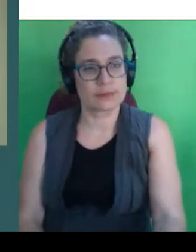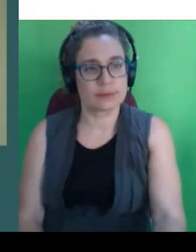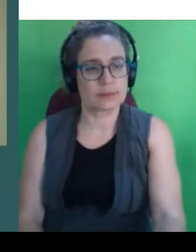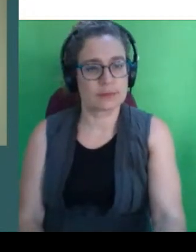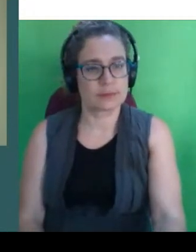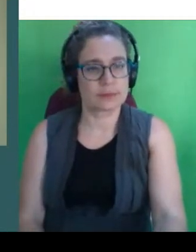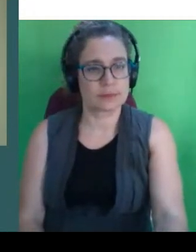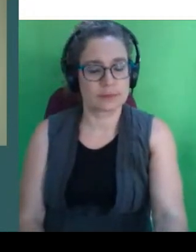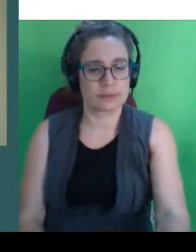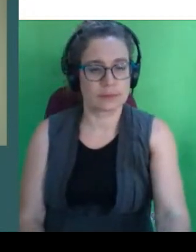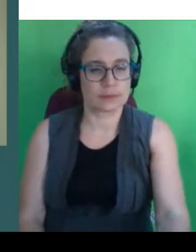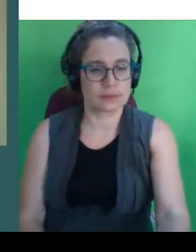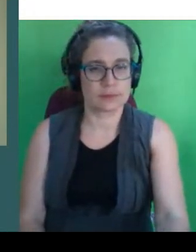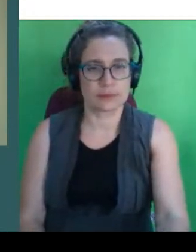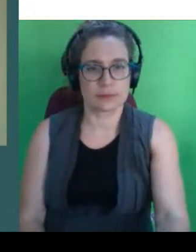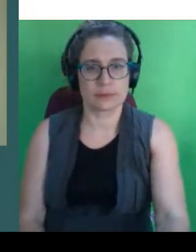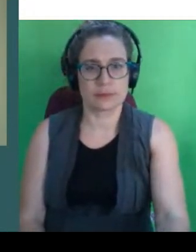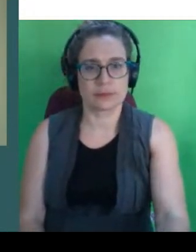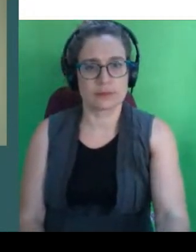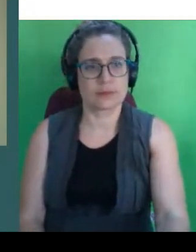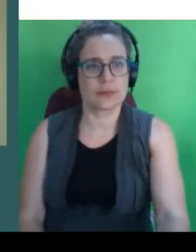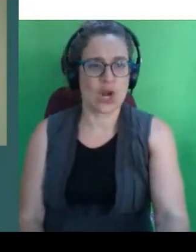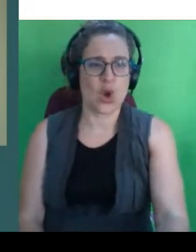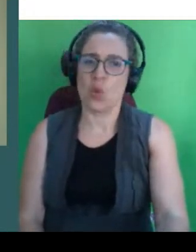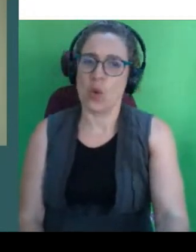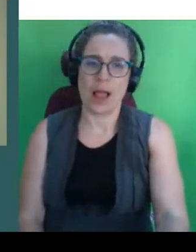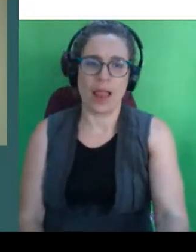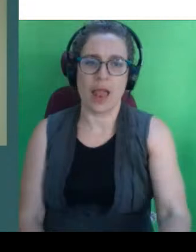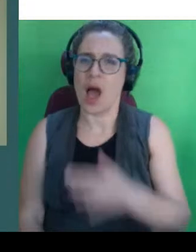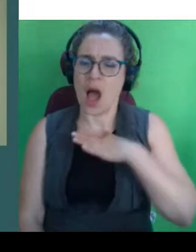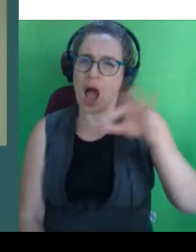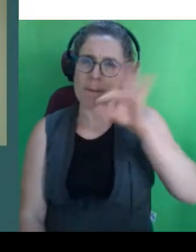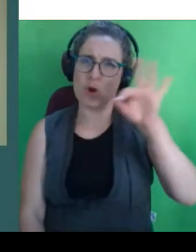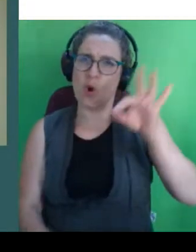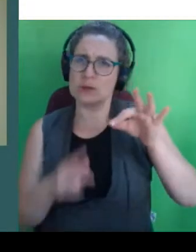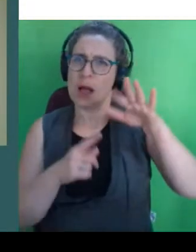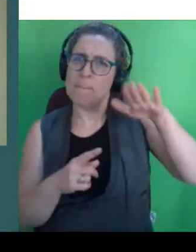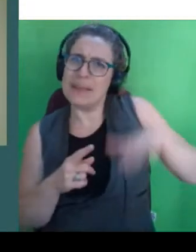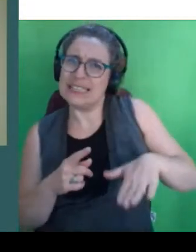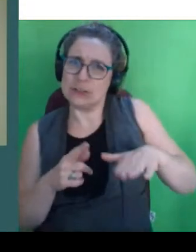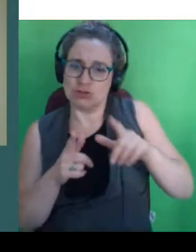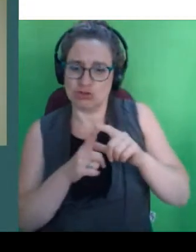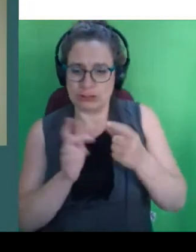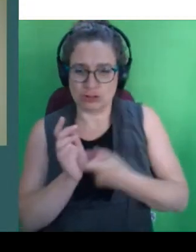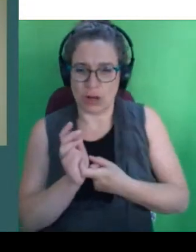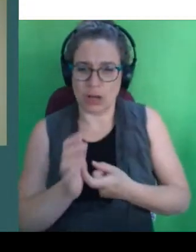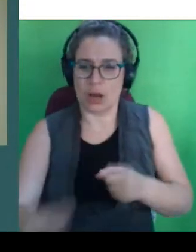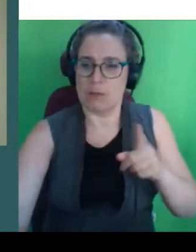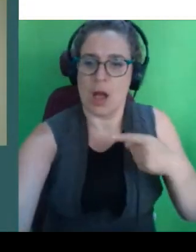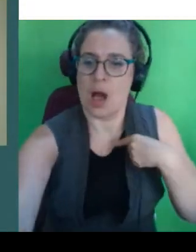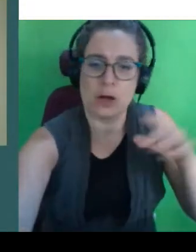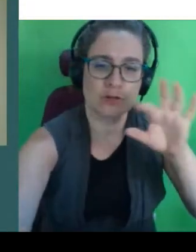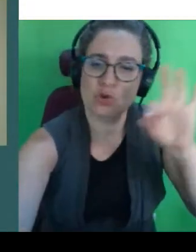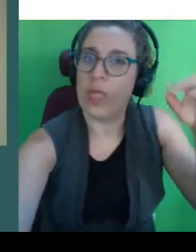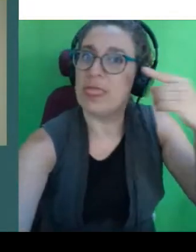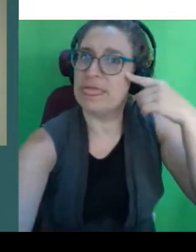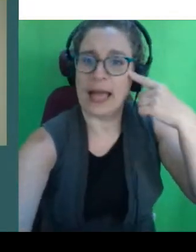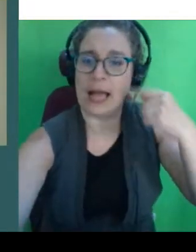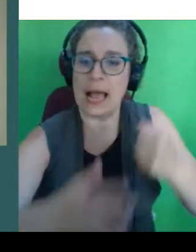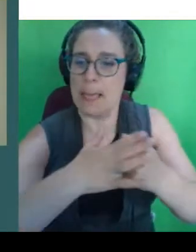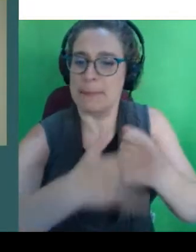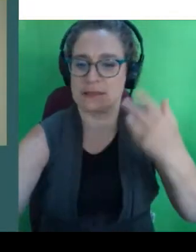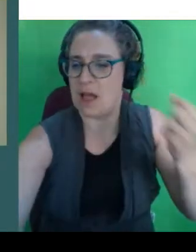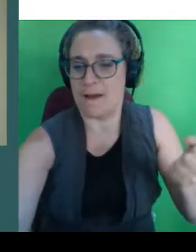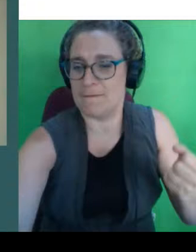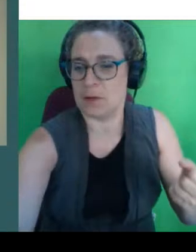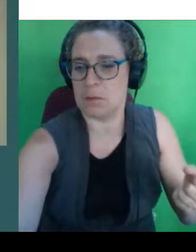So I'm not a pediatrician myself, but I don't think there's any limit. I think it